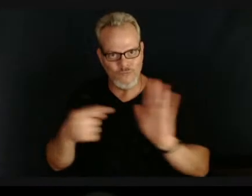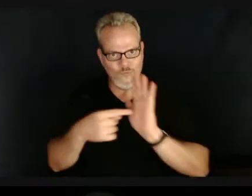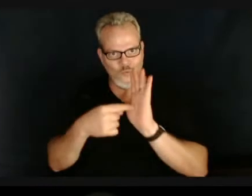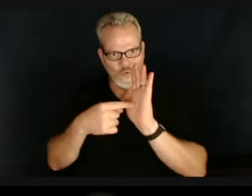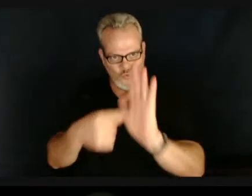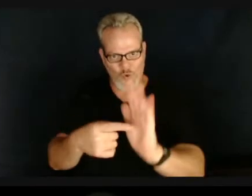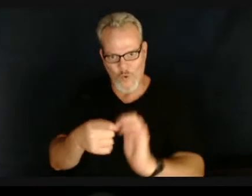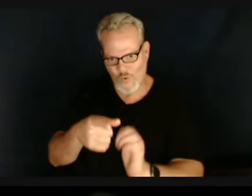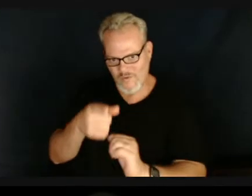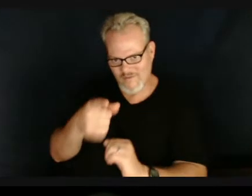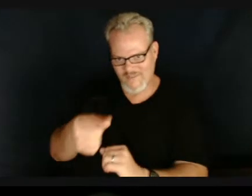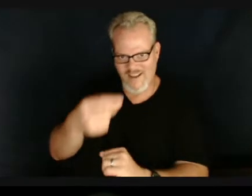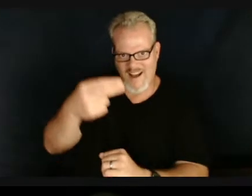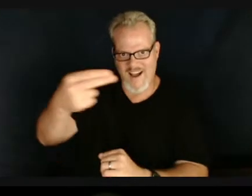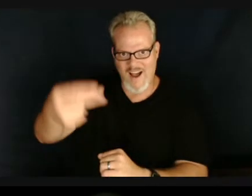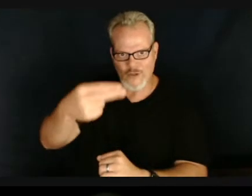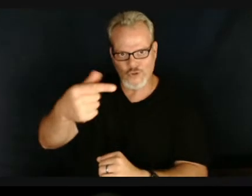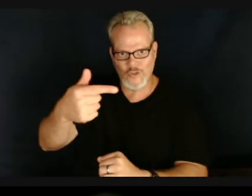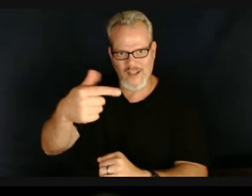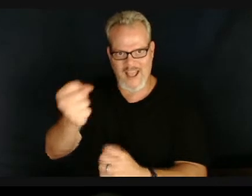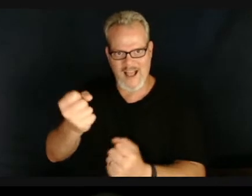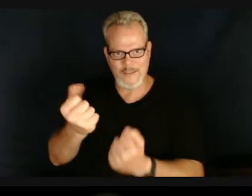this hydrogen gas burning vent,